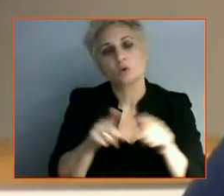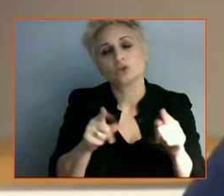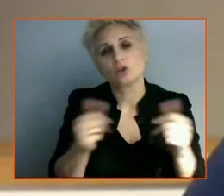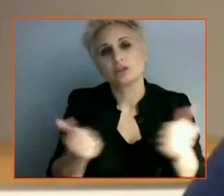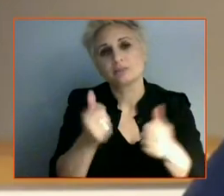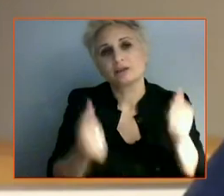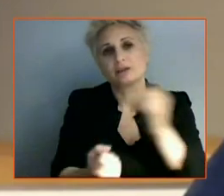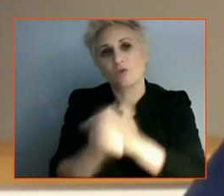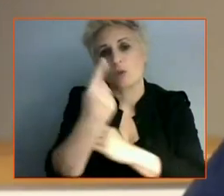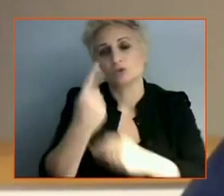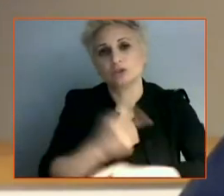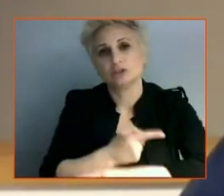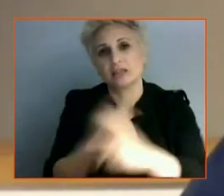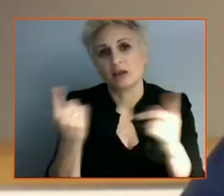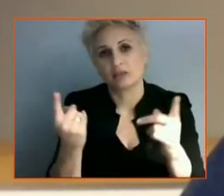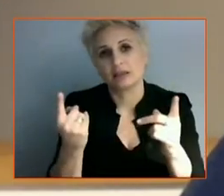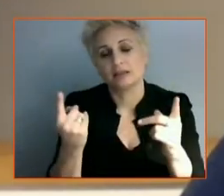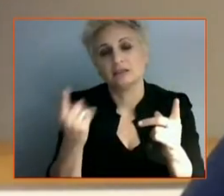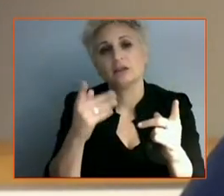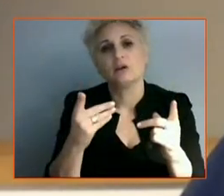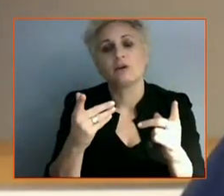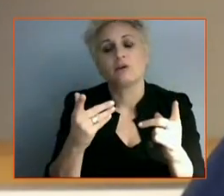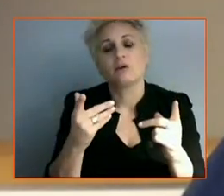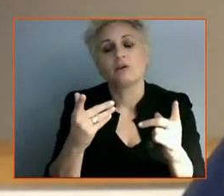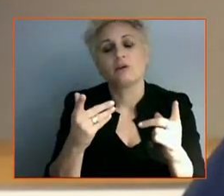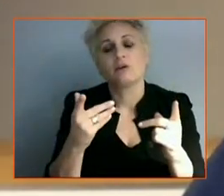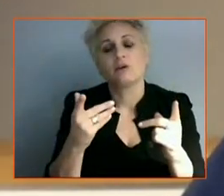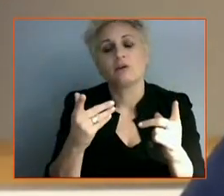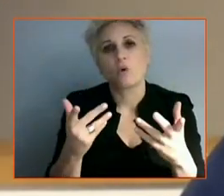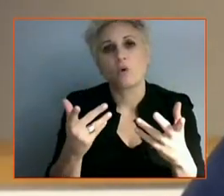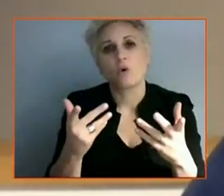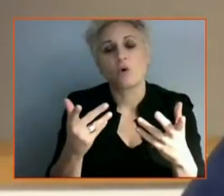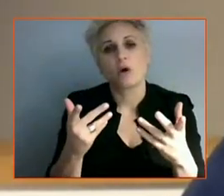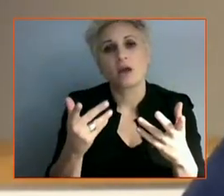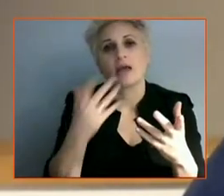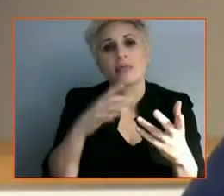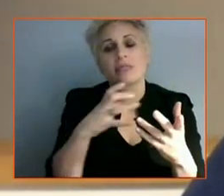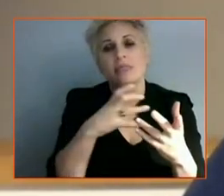government to come behind and support that. And certainly, I think from the package that the government